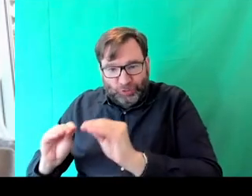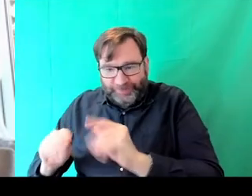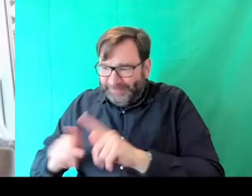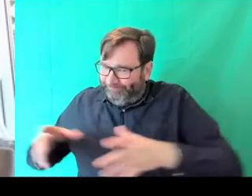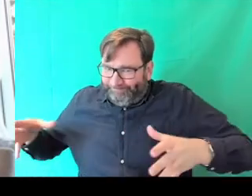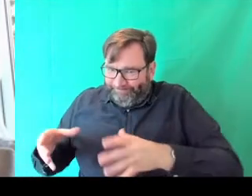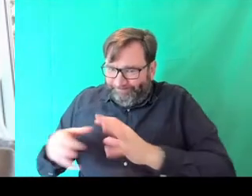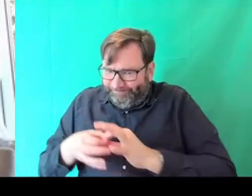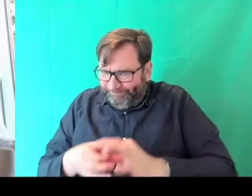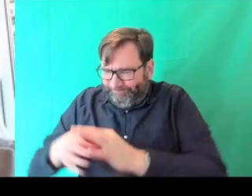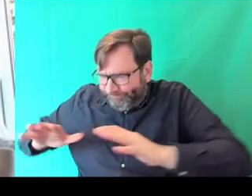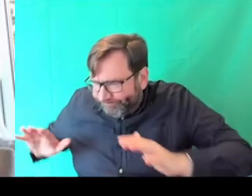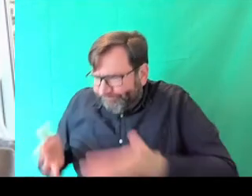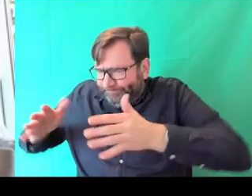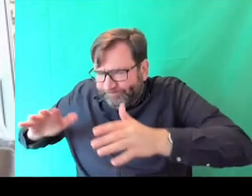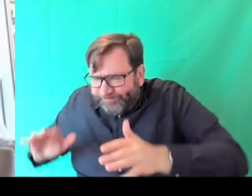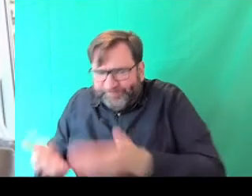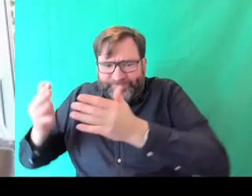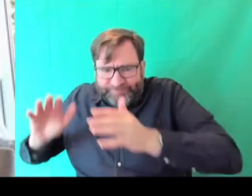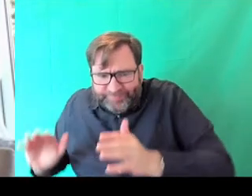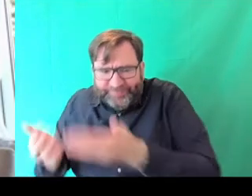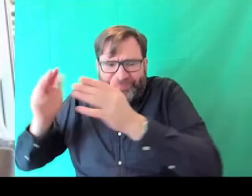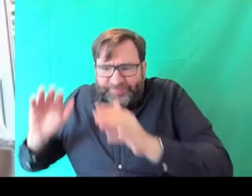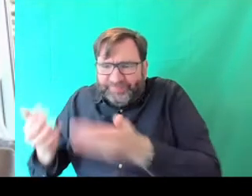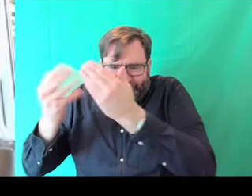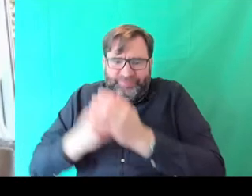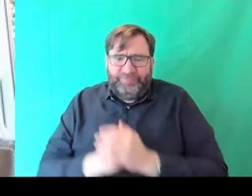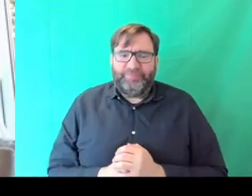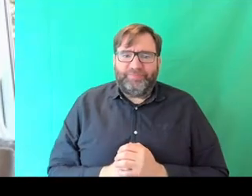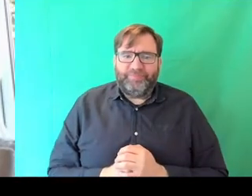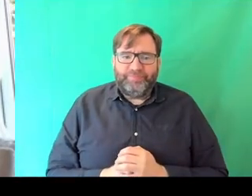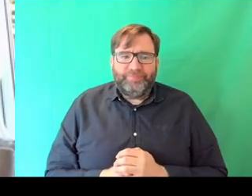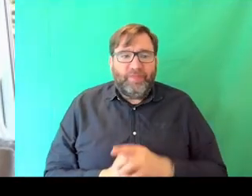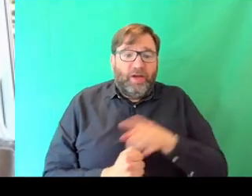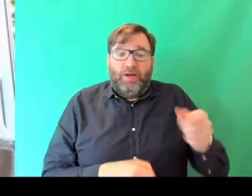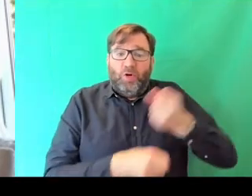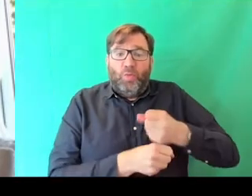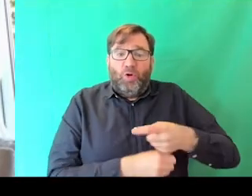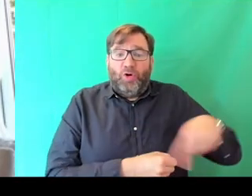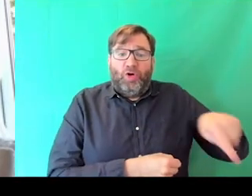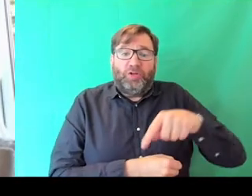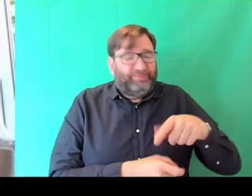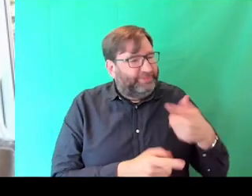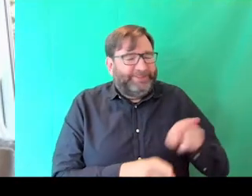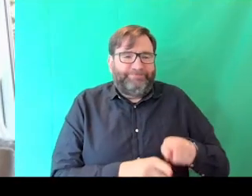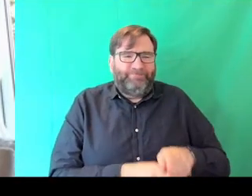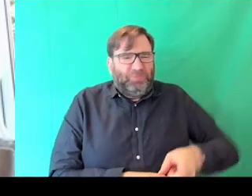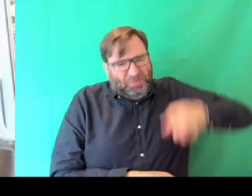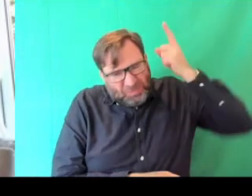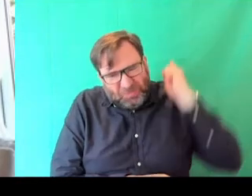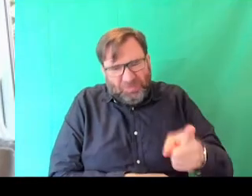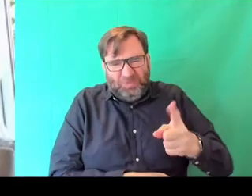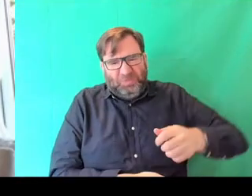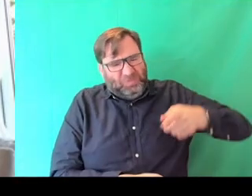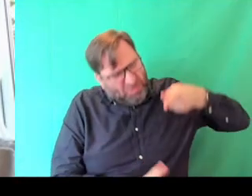with love. As a disabled employee of your company, I'm sure you've encountered instances where you've had to coach